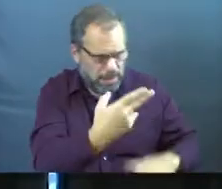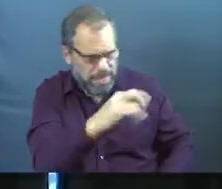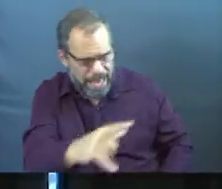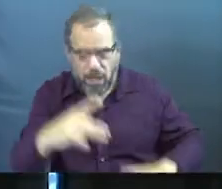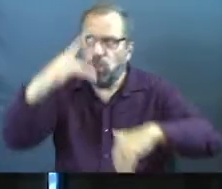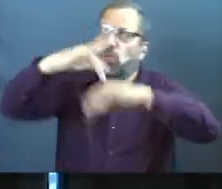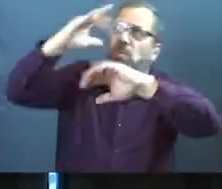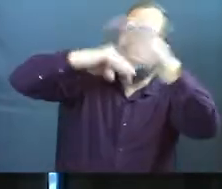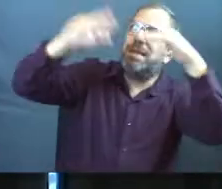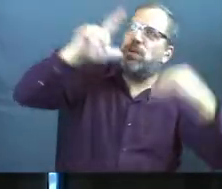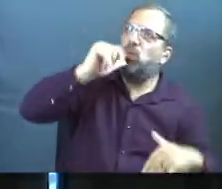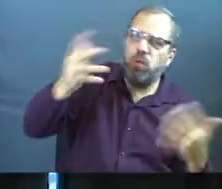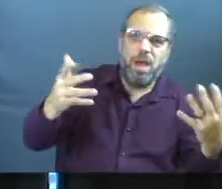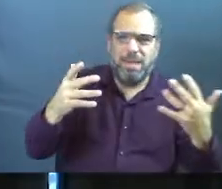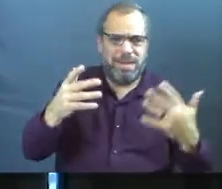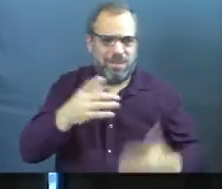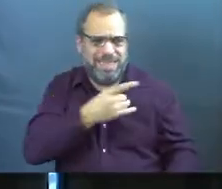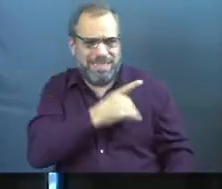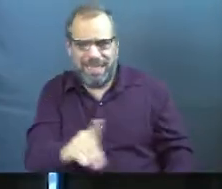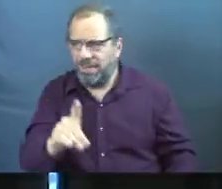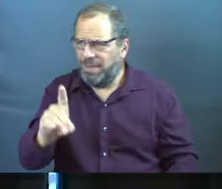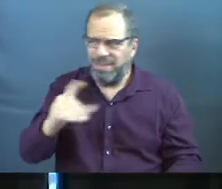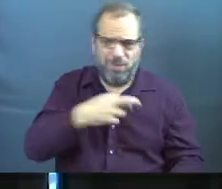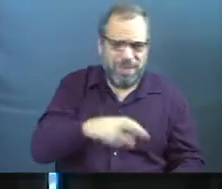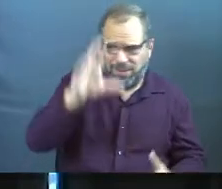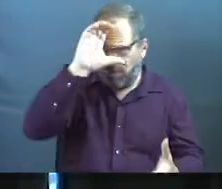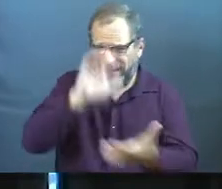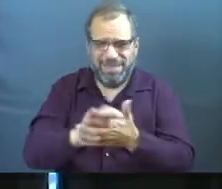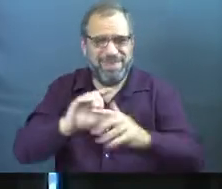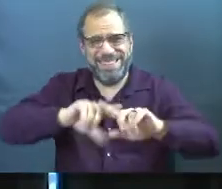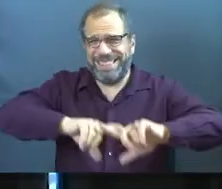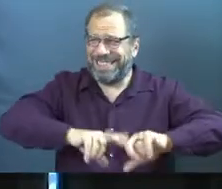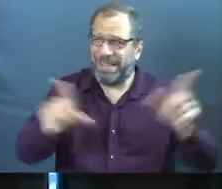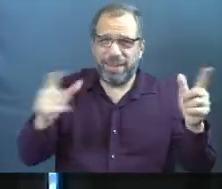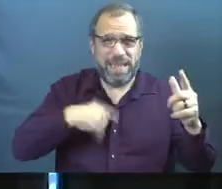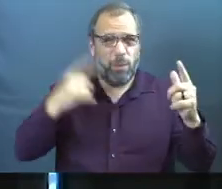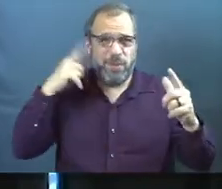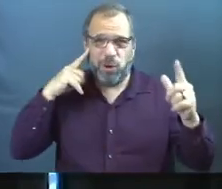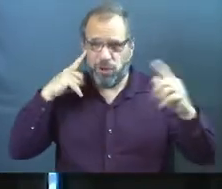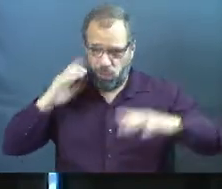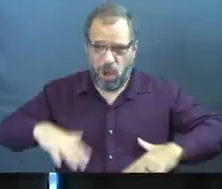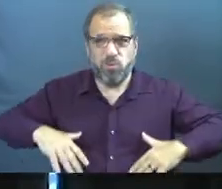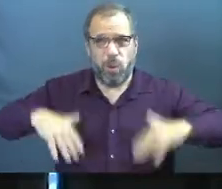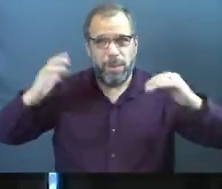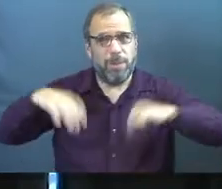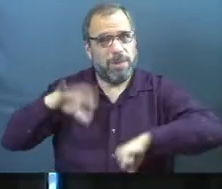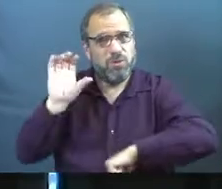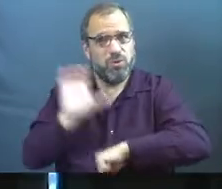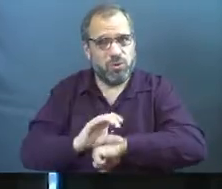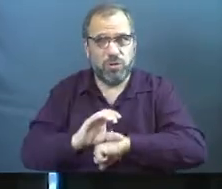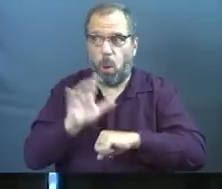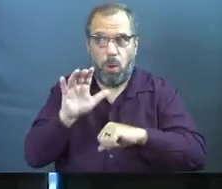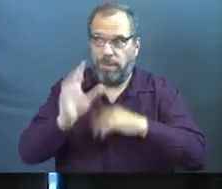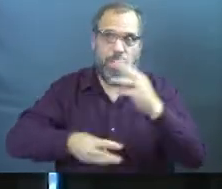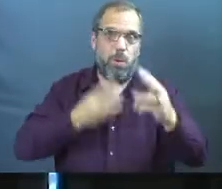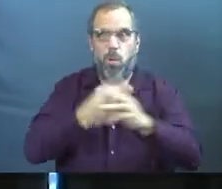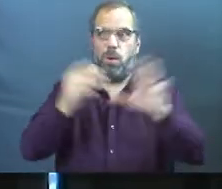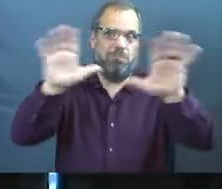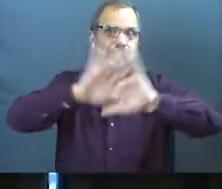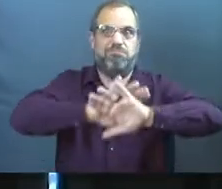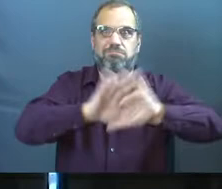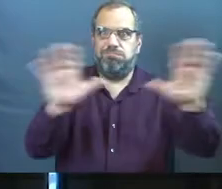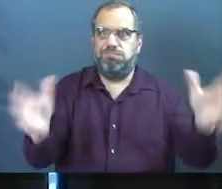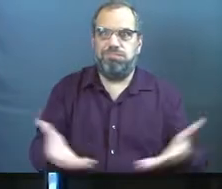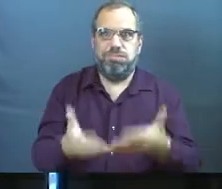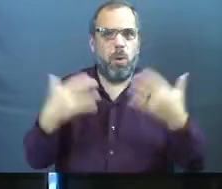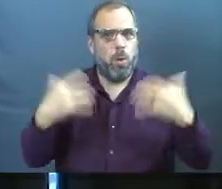to heaven. And, you know, there's denominations that believe differently, all kinds of different things that we've all probably heard while growing up in the church or just around in the world. And so it